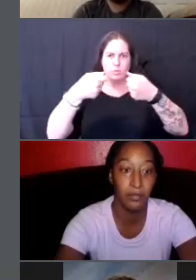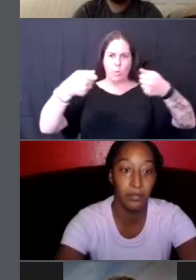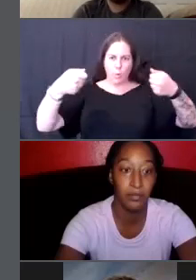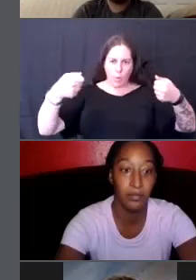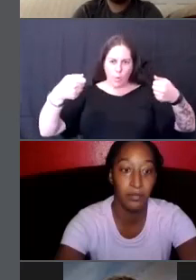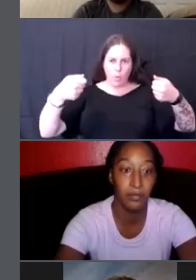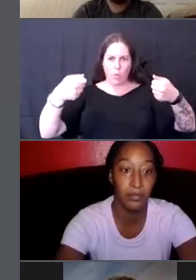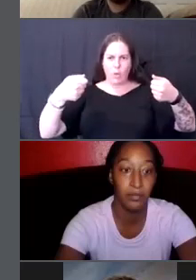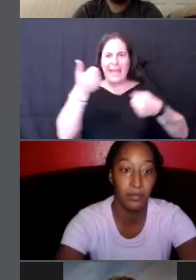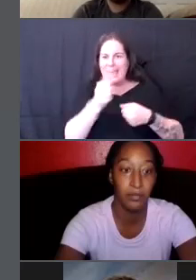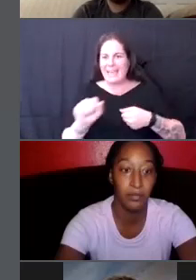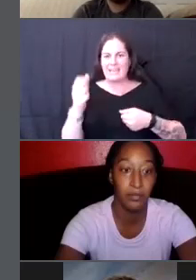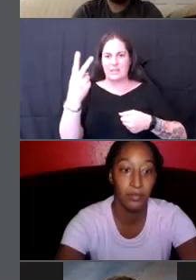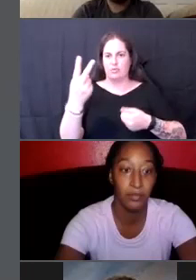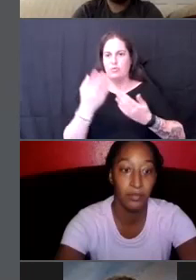other.